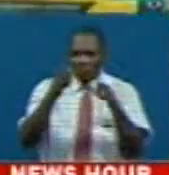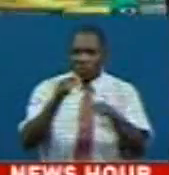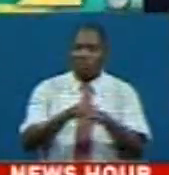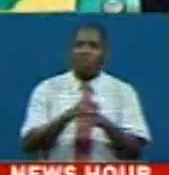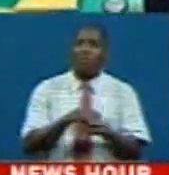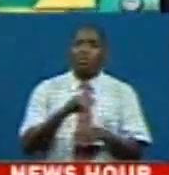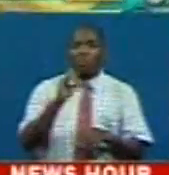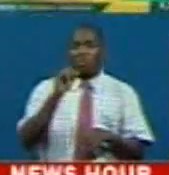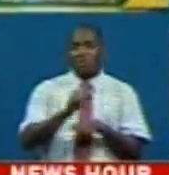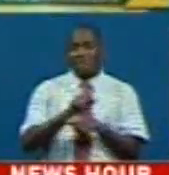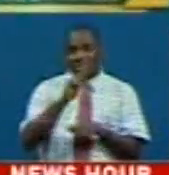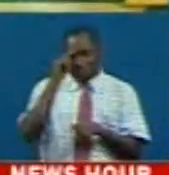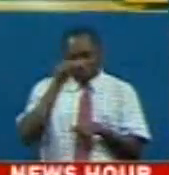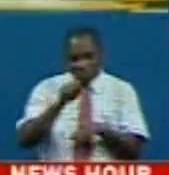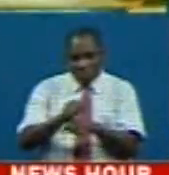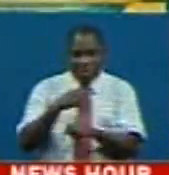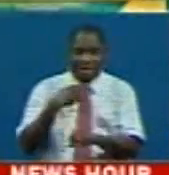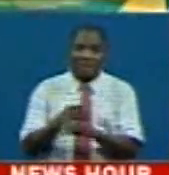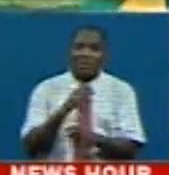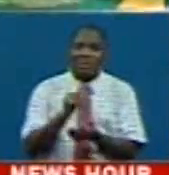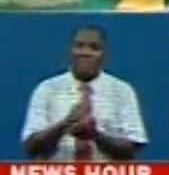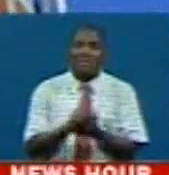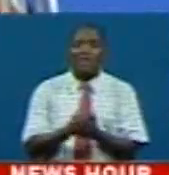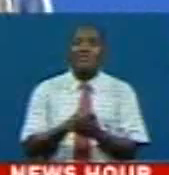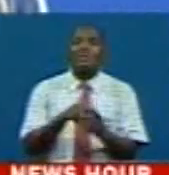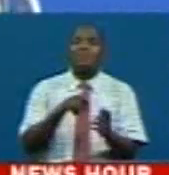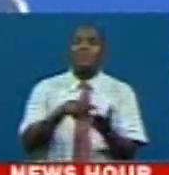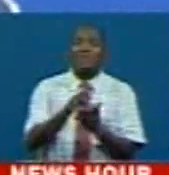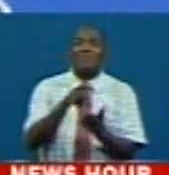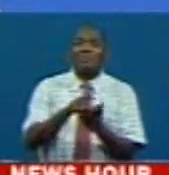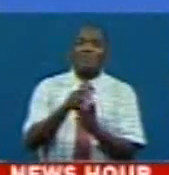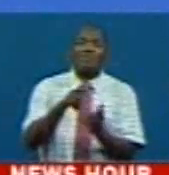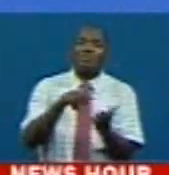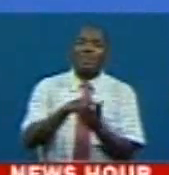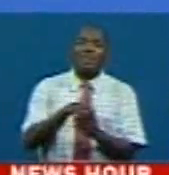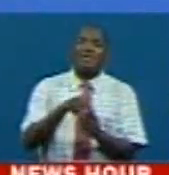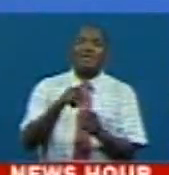He said government is working to ensure the prompt payment of NHIS claims.